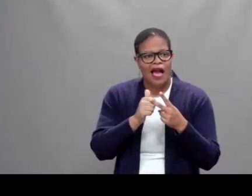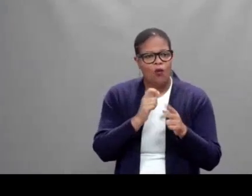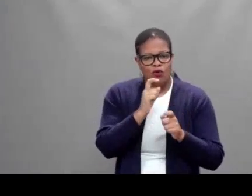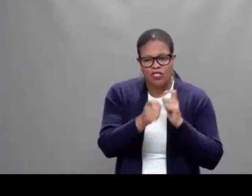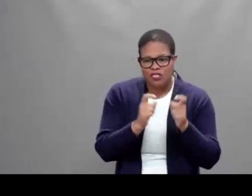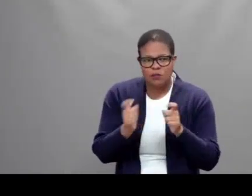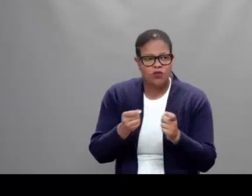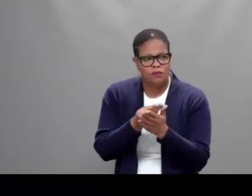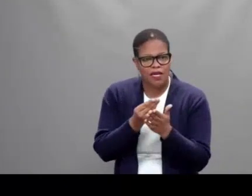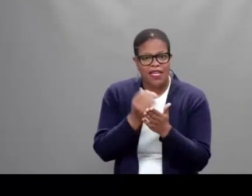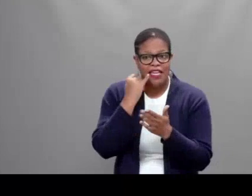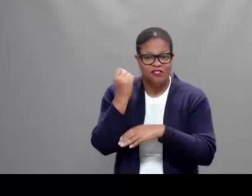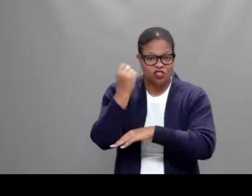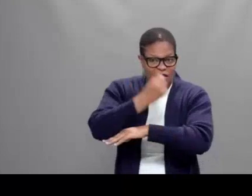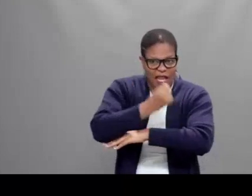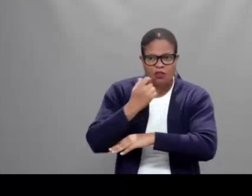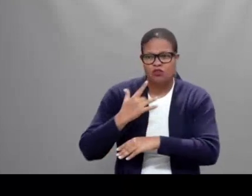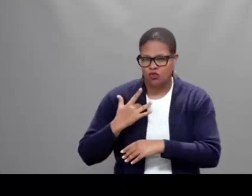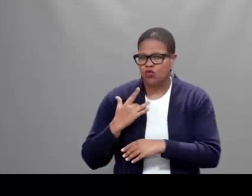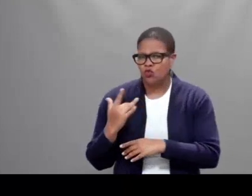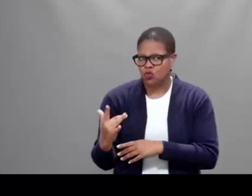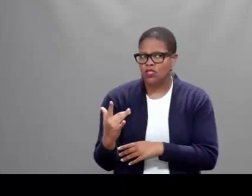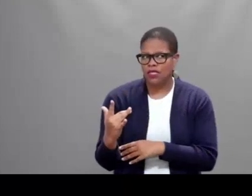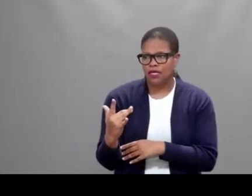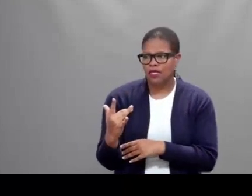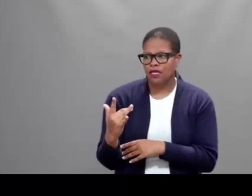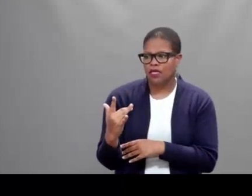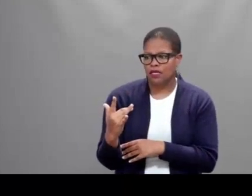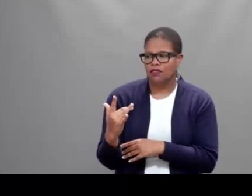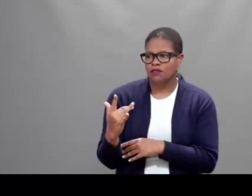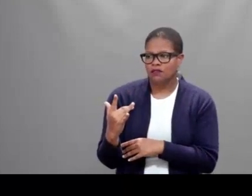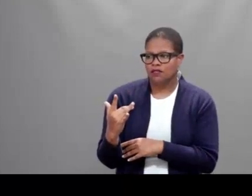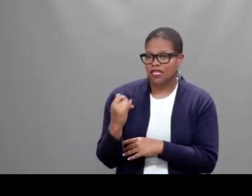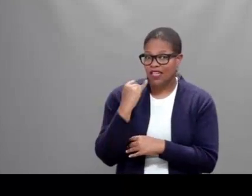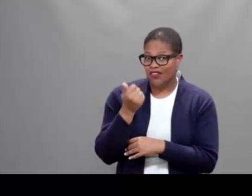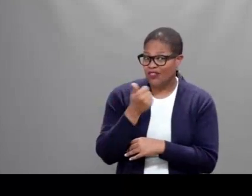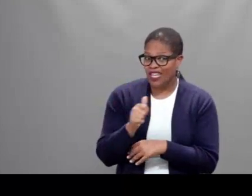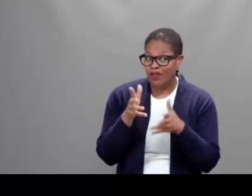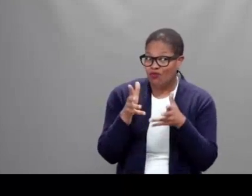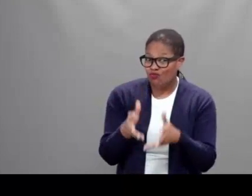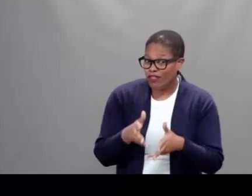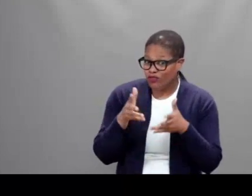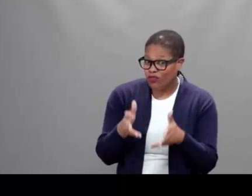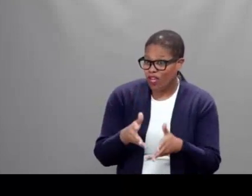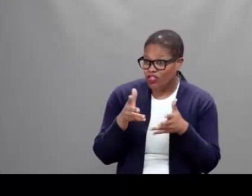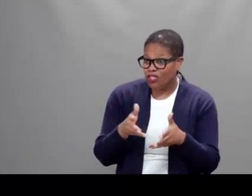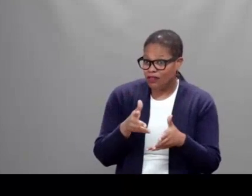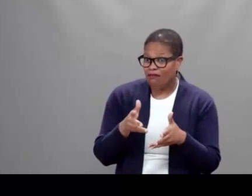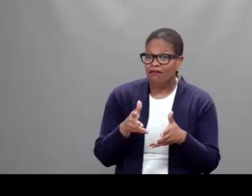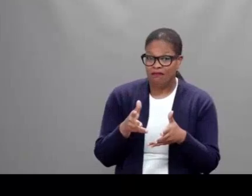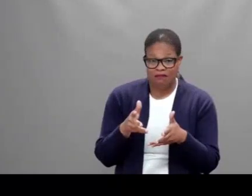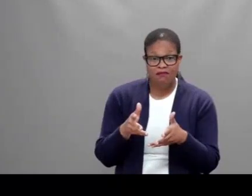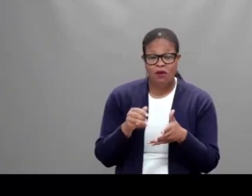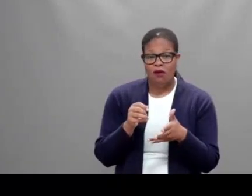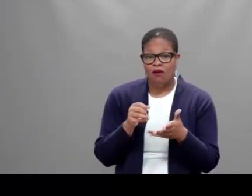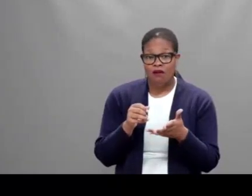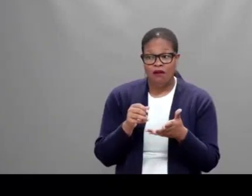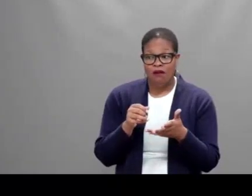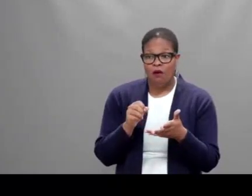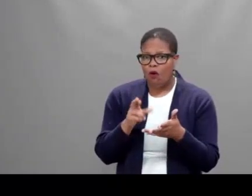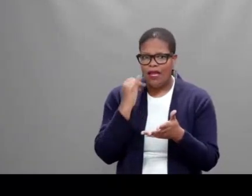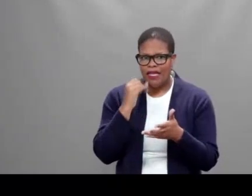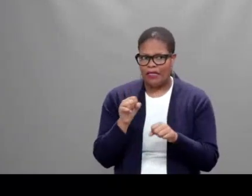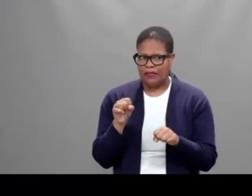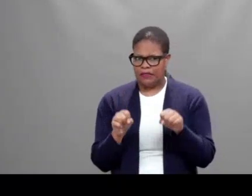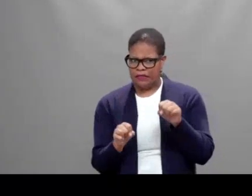dispersed if the foundation shuts down. So there's usually, to the extent that there's any reservation on the board as to the